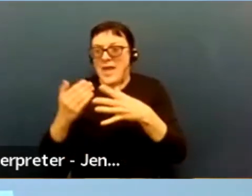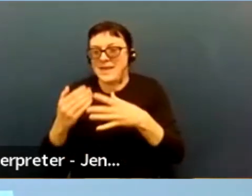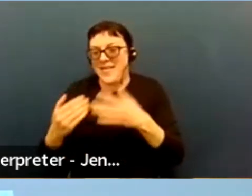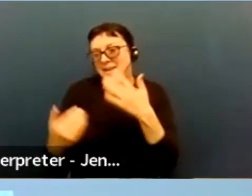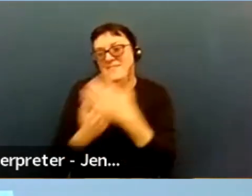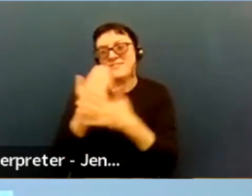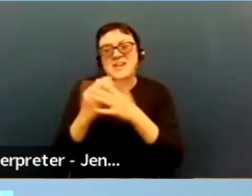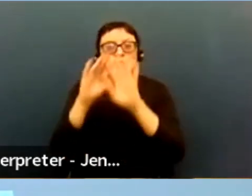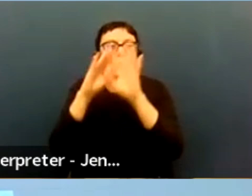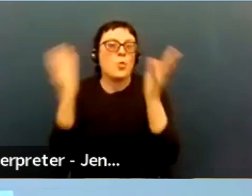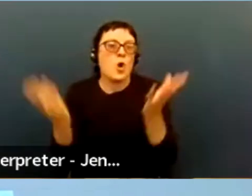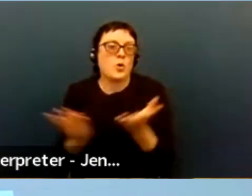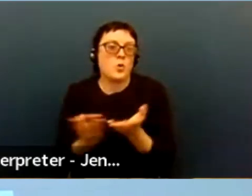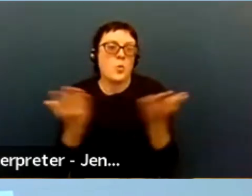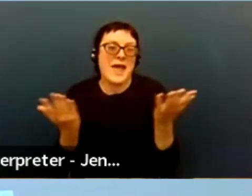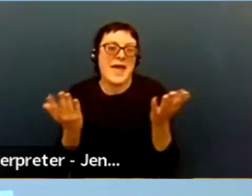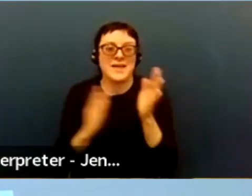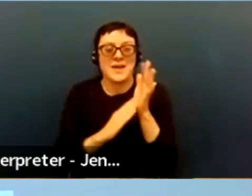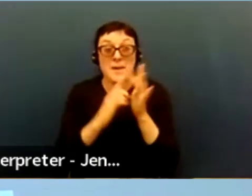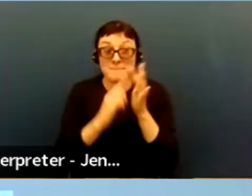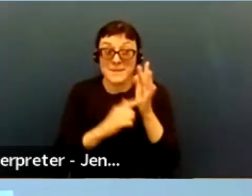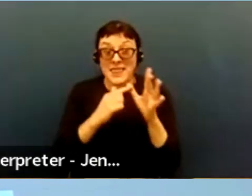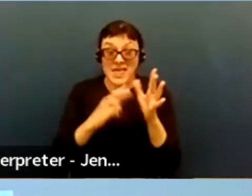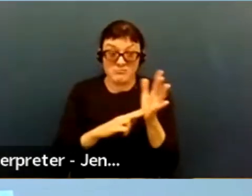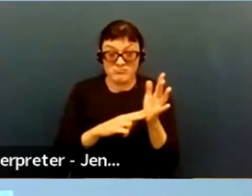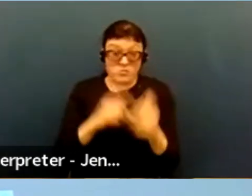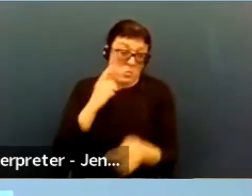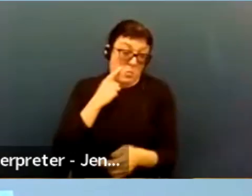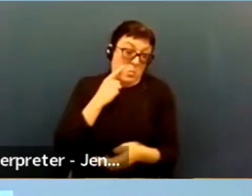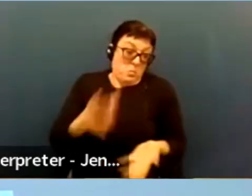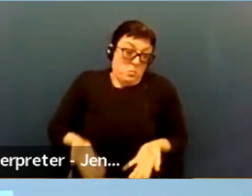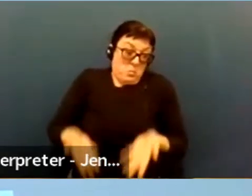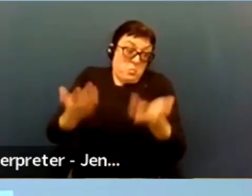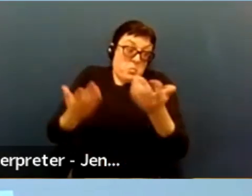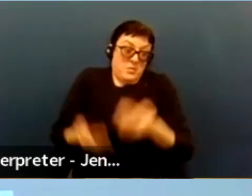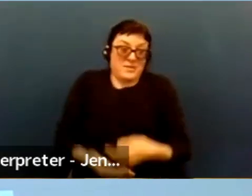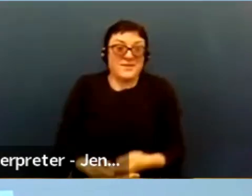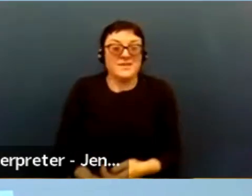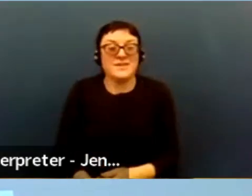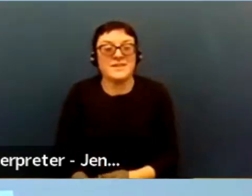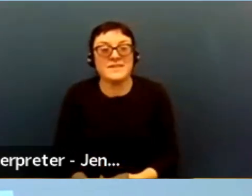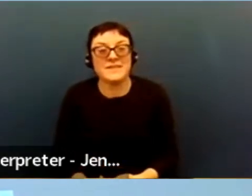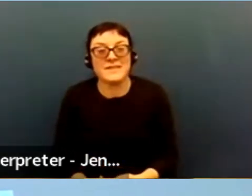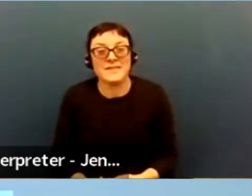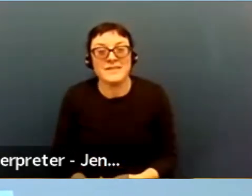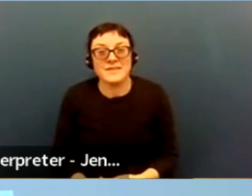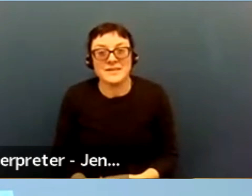set in Milan, then go for it. Just go for it.